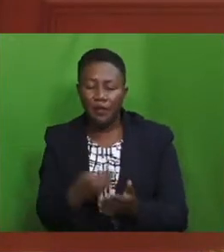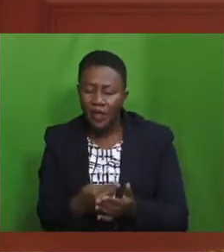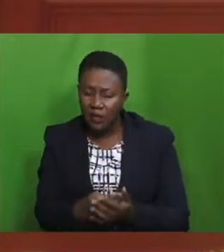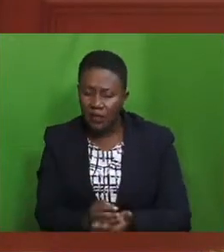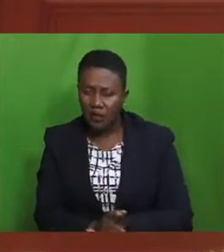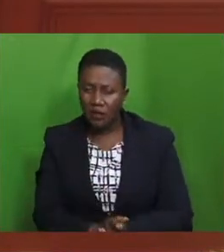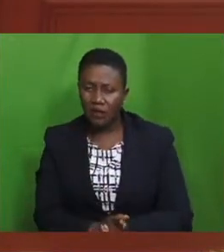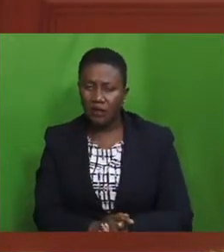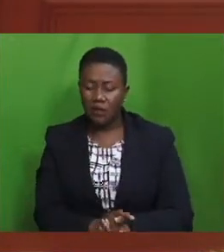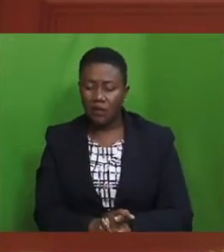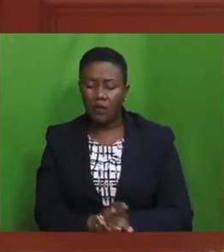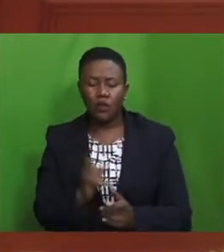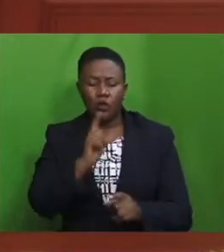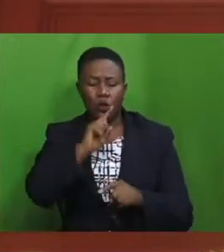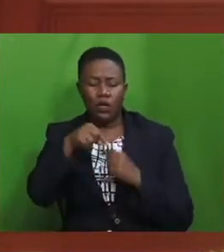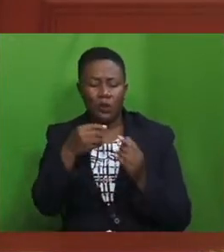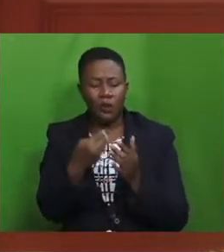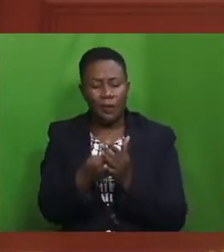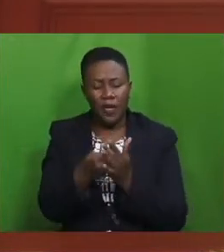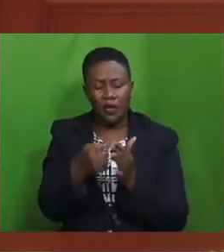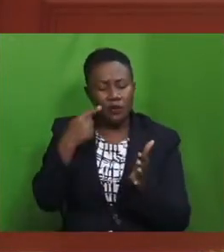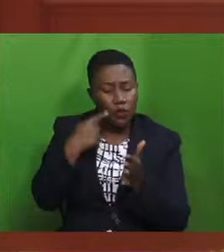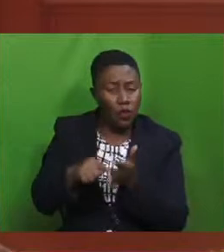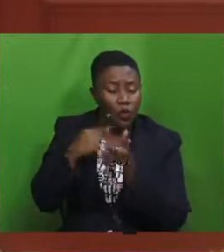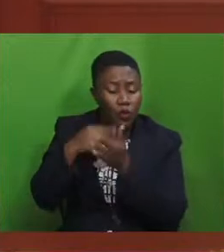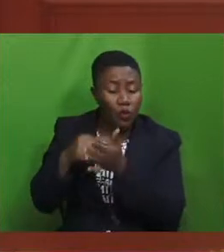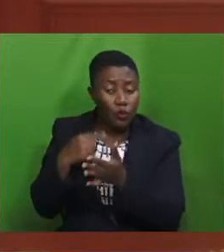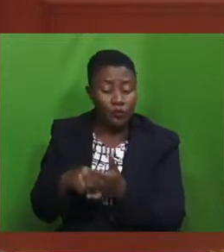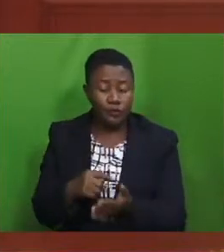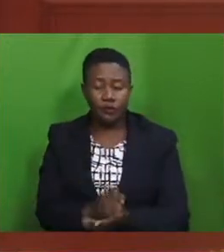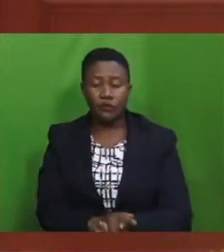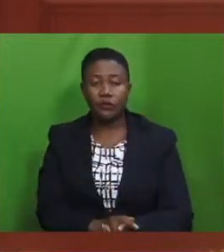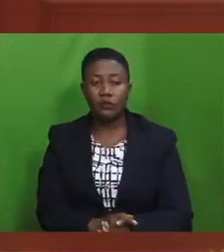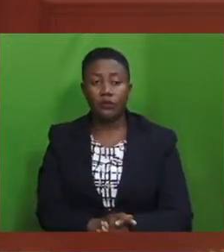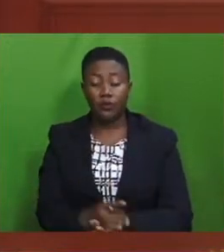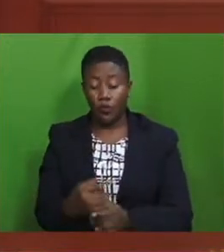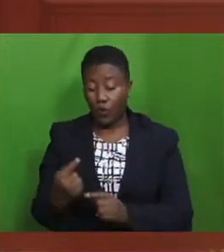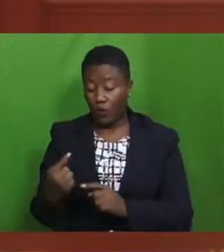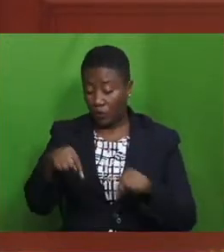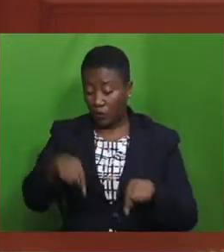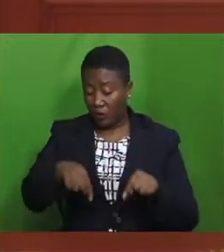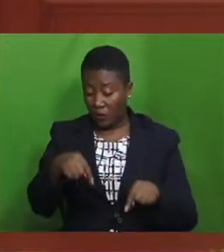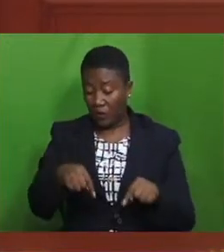Speaker, on arrears, today, Mr. Speaker, as we speak,